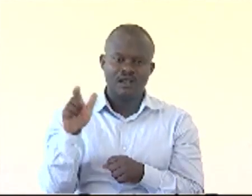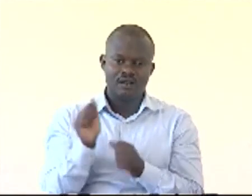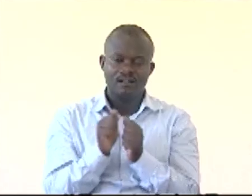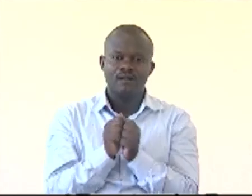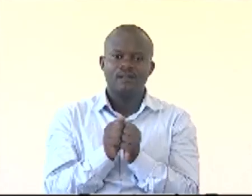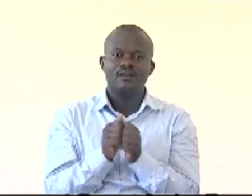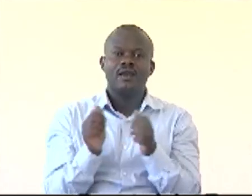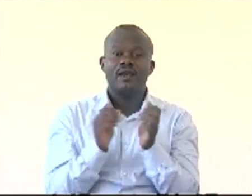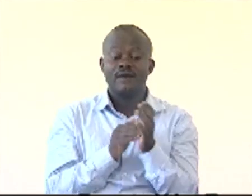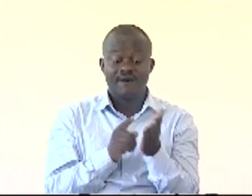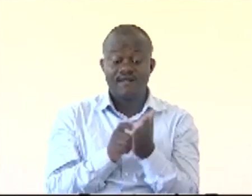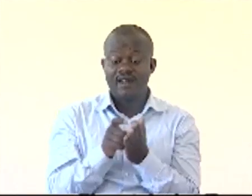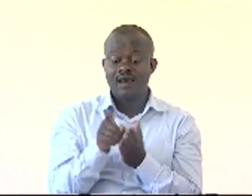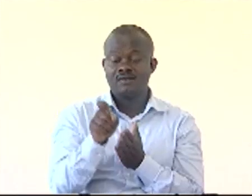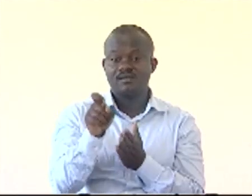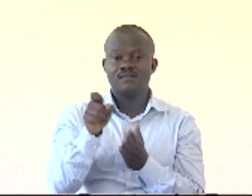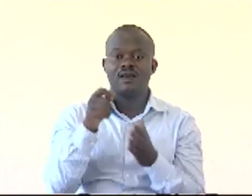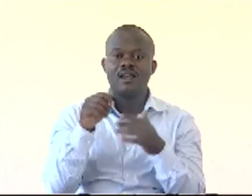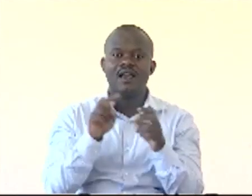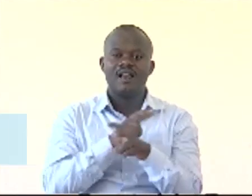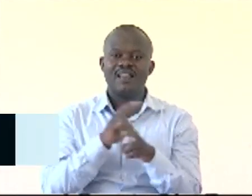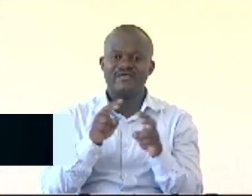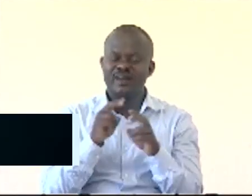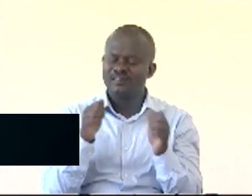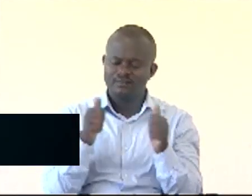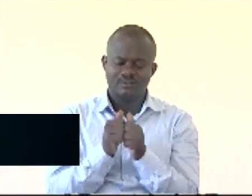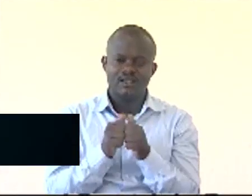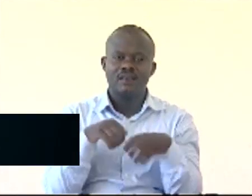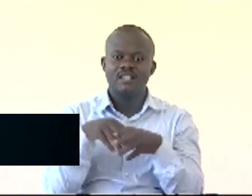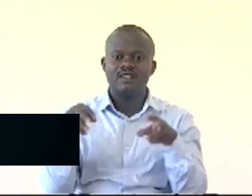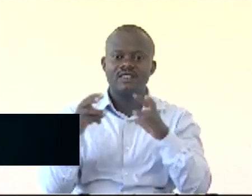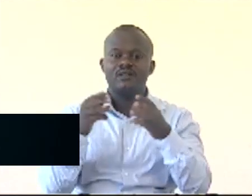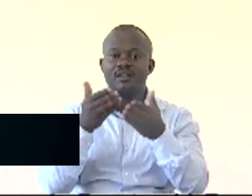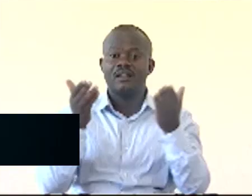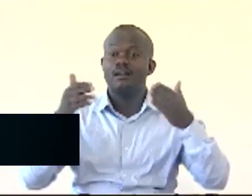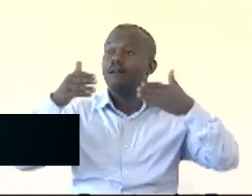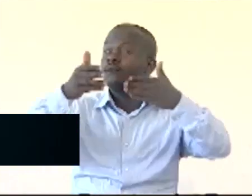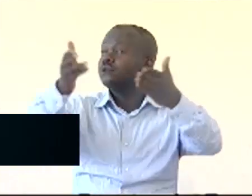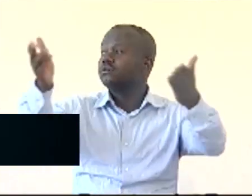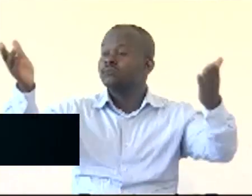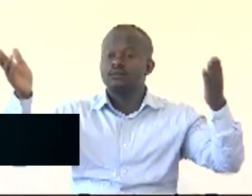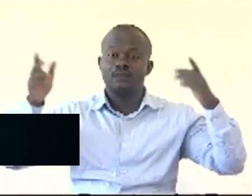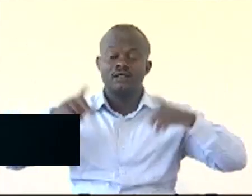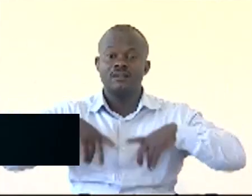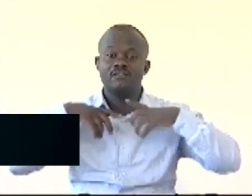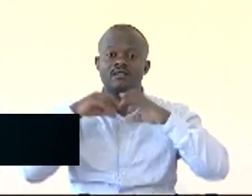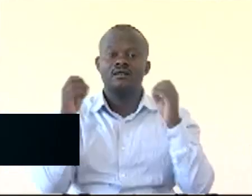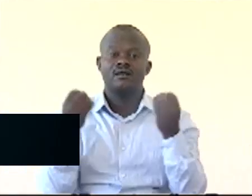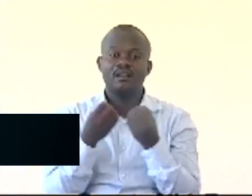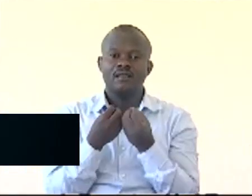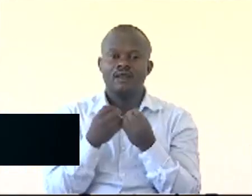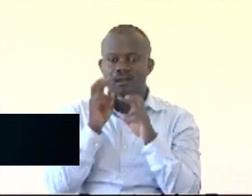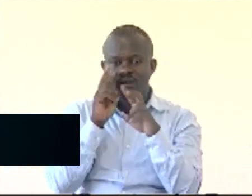then viruses are very tricky in a way that outside the living organism, they are